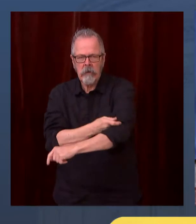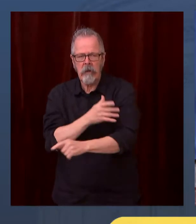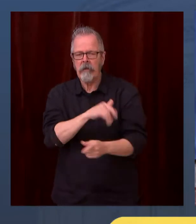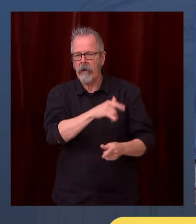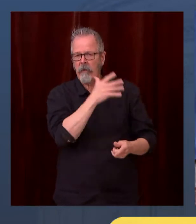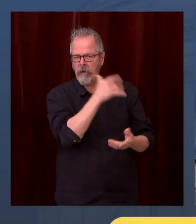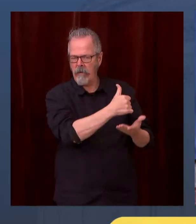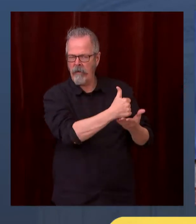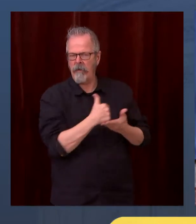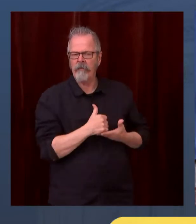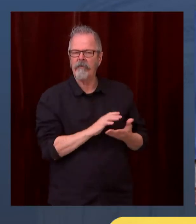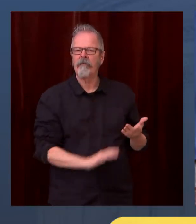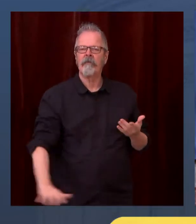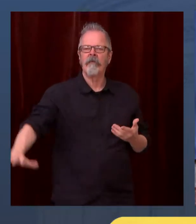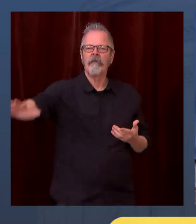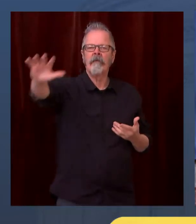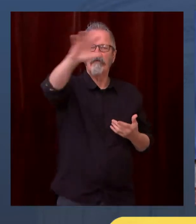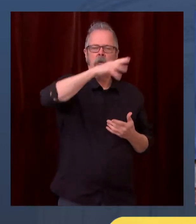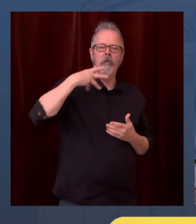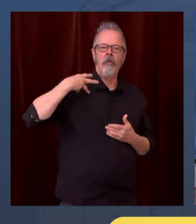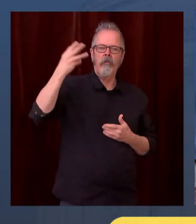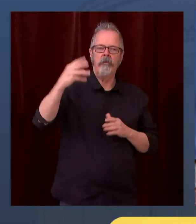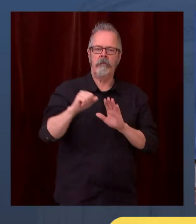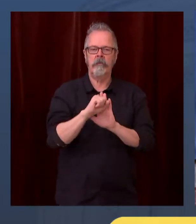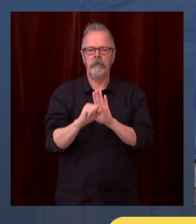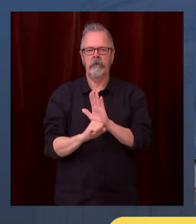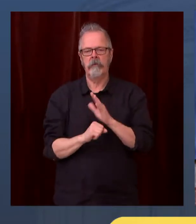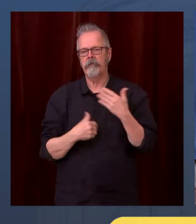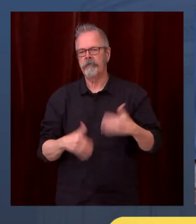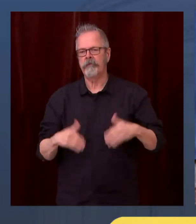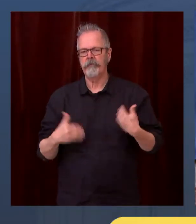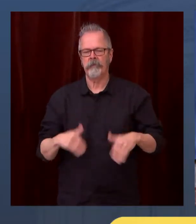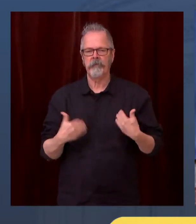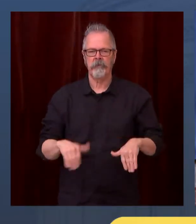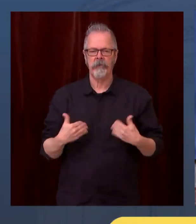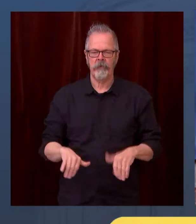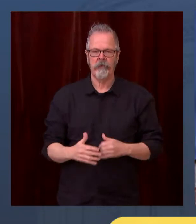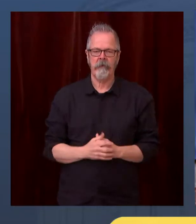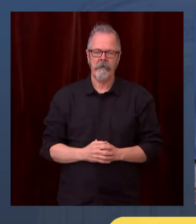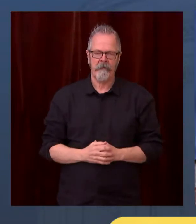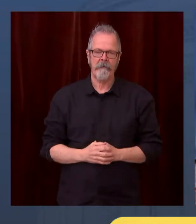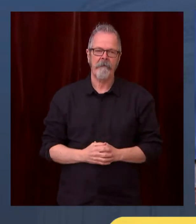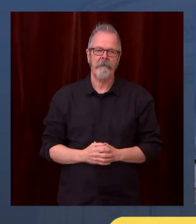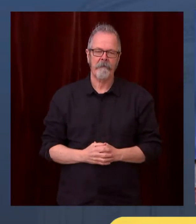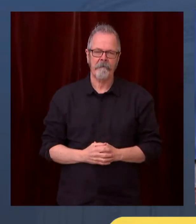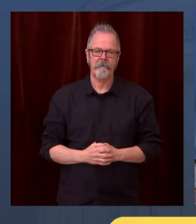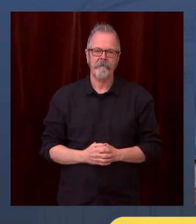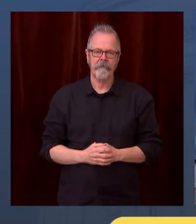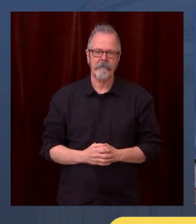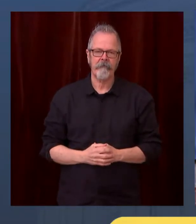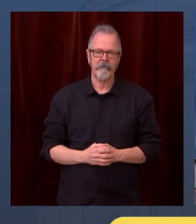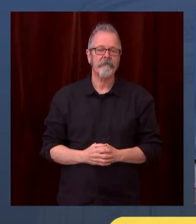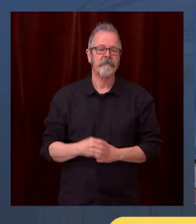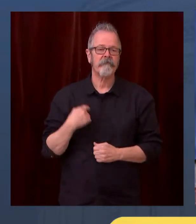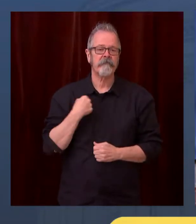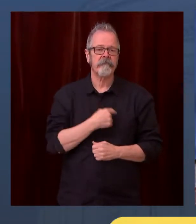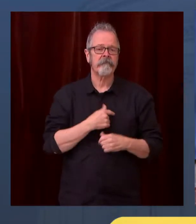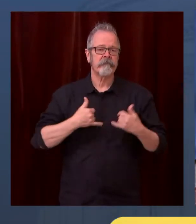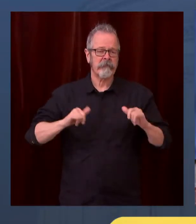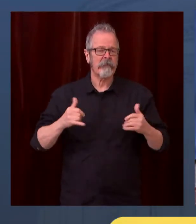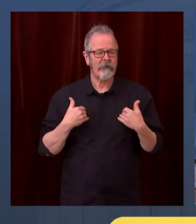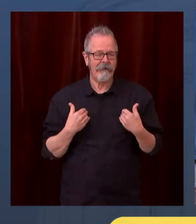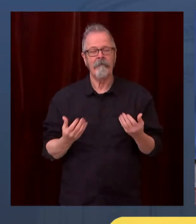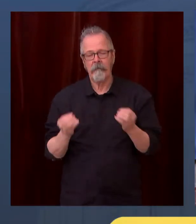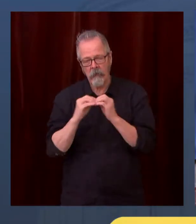pharmacies in the state of Washington. But of course, we have more work to do in this regard.